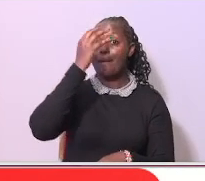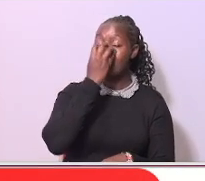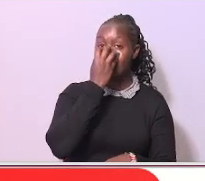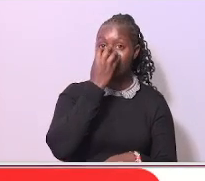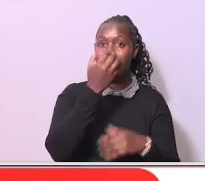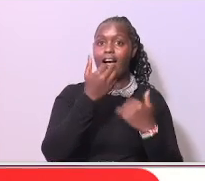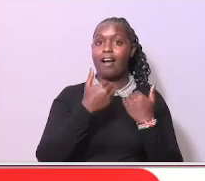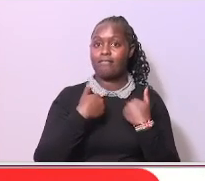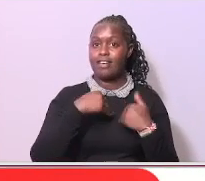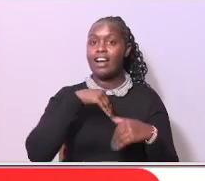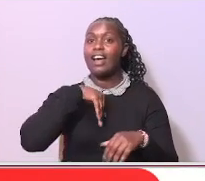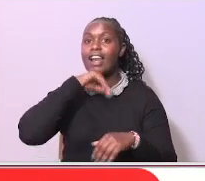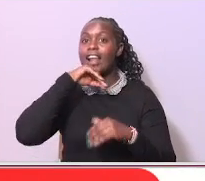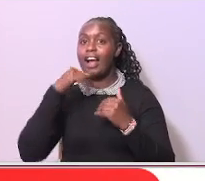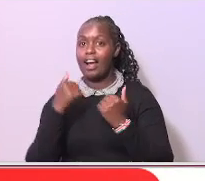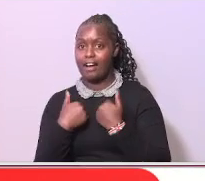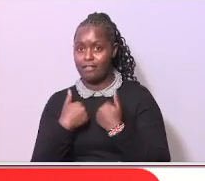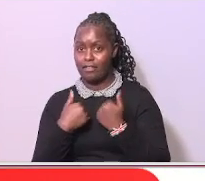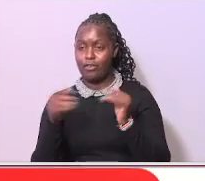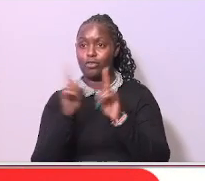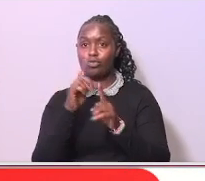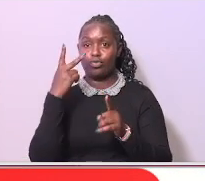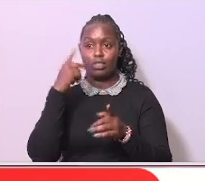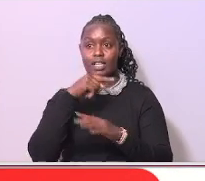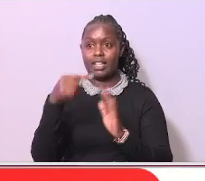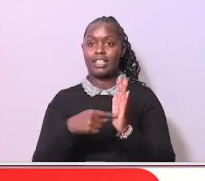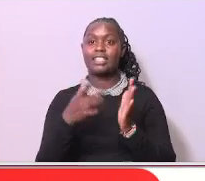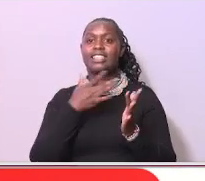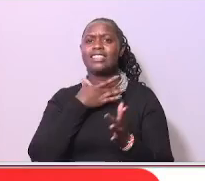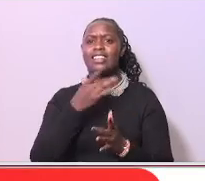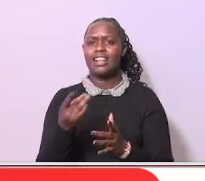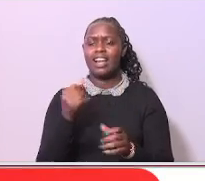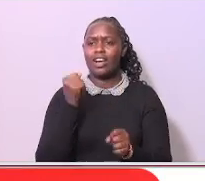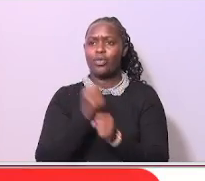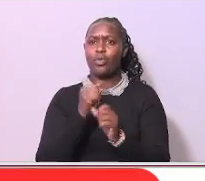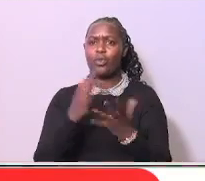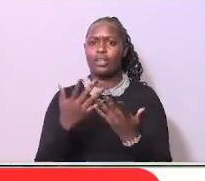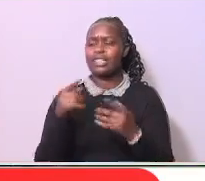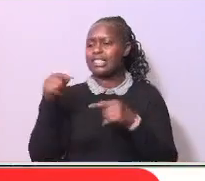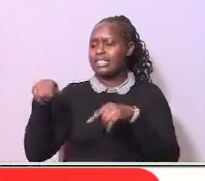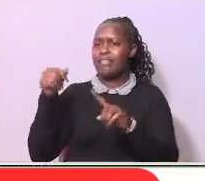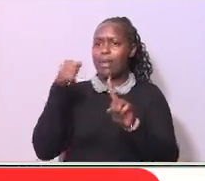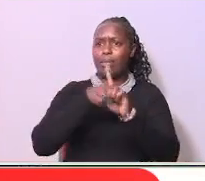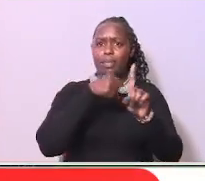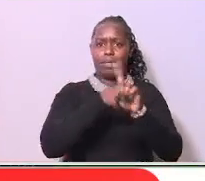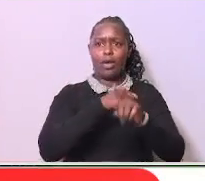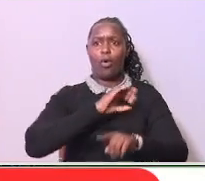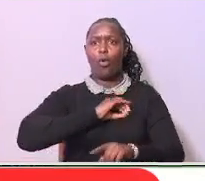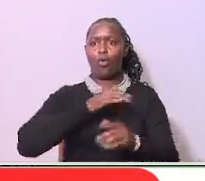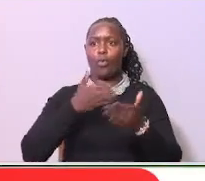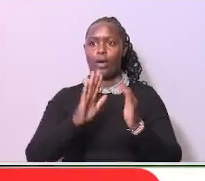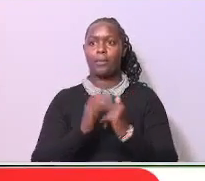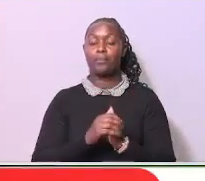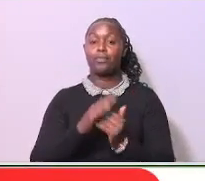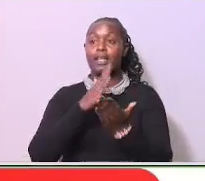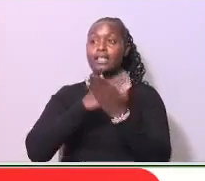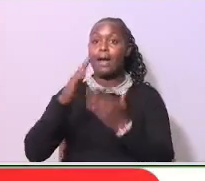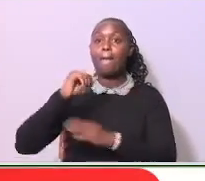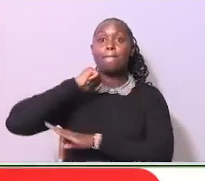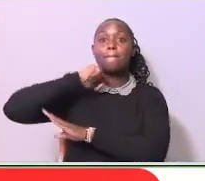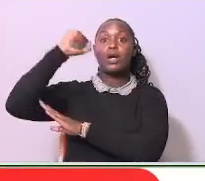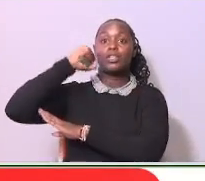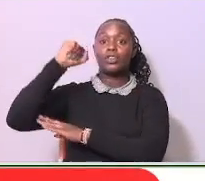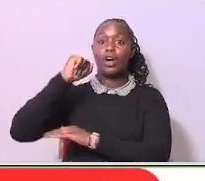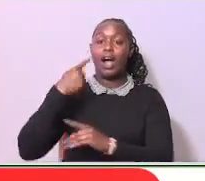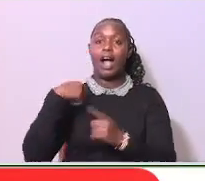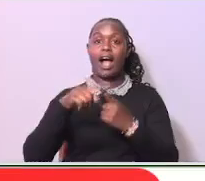nayo ni kama maongezi ya kila mtu anavuta kwake. Some political analysts have emphasized the importance